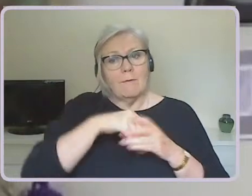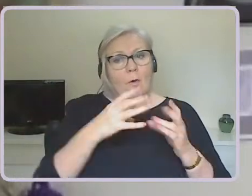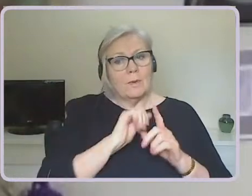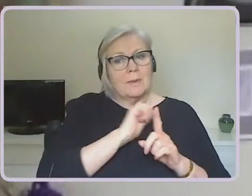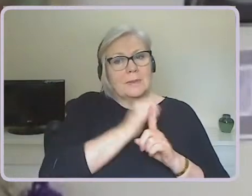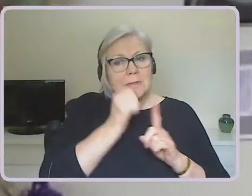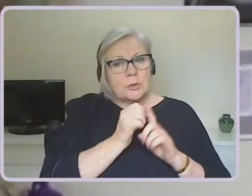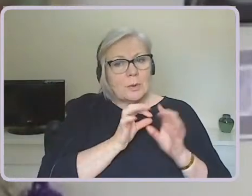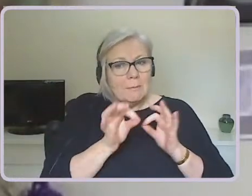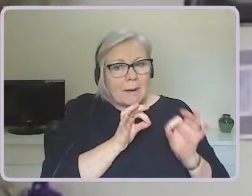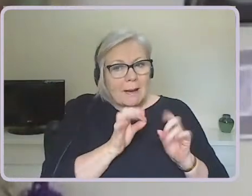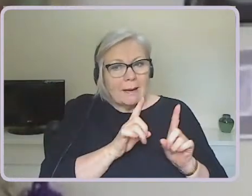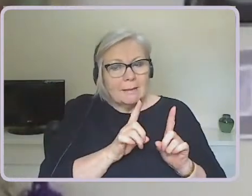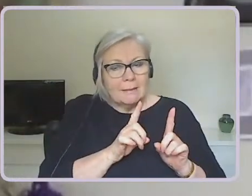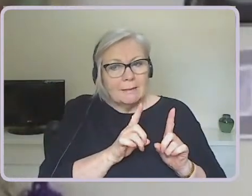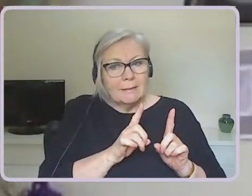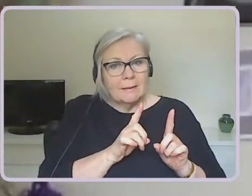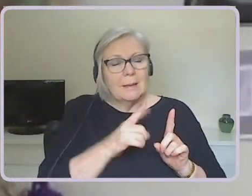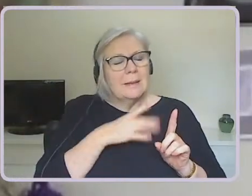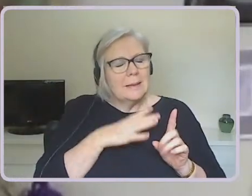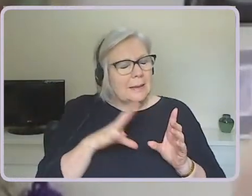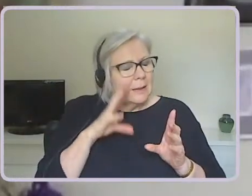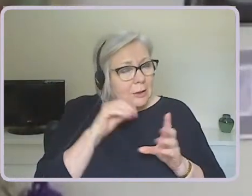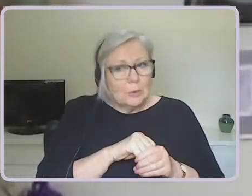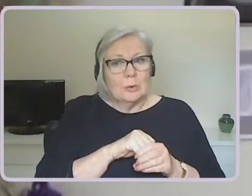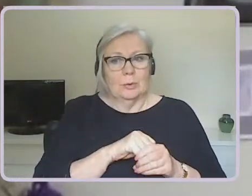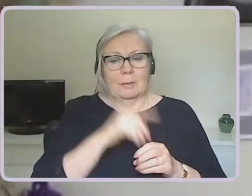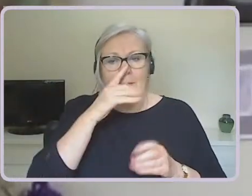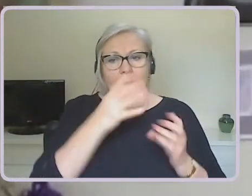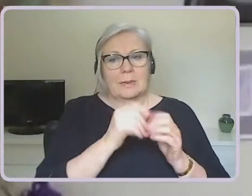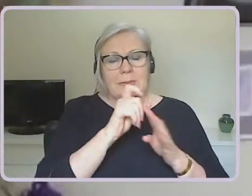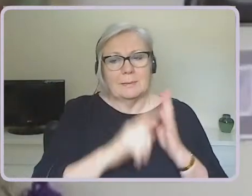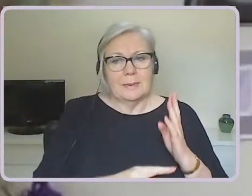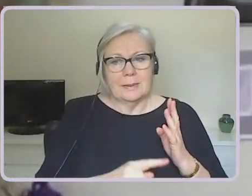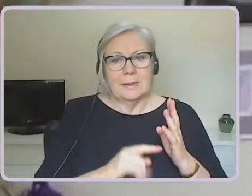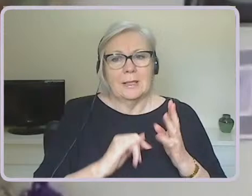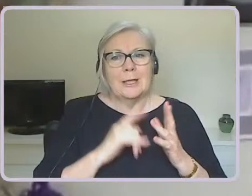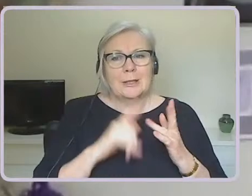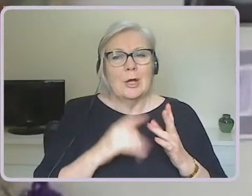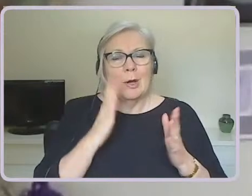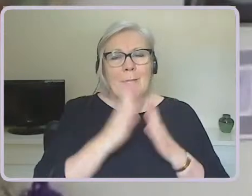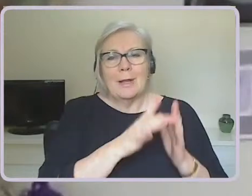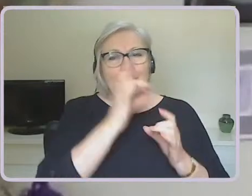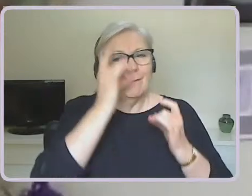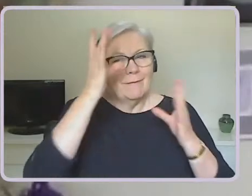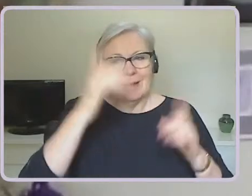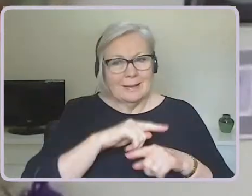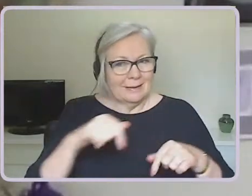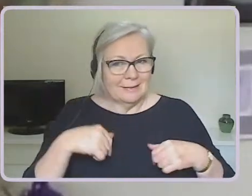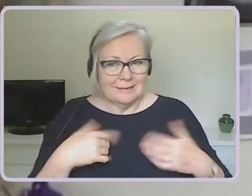that disabled people are included so that we're remembered. And it's not about,